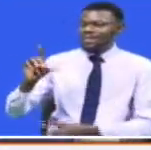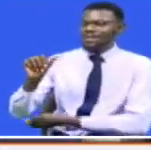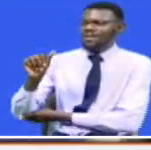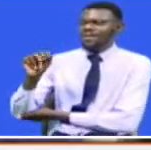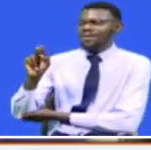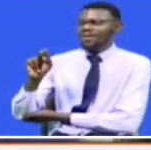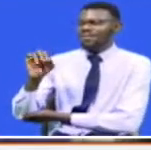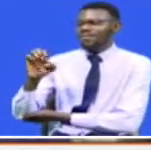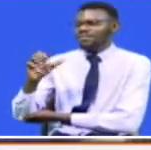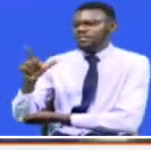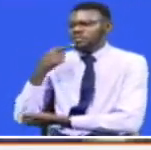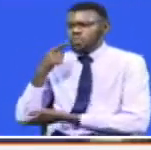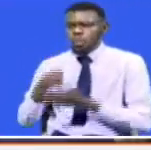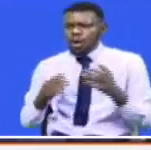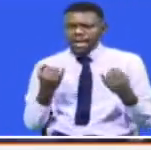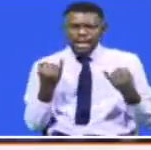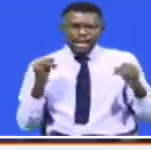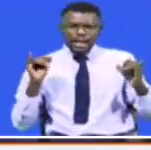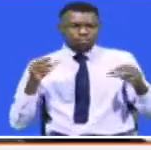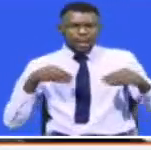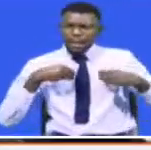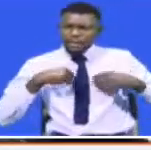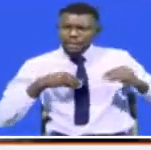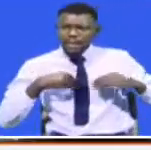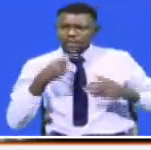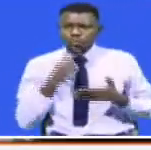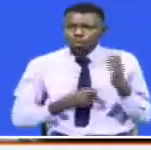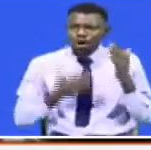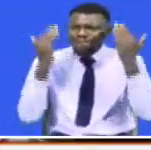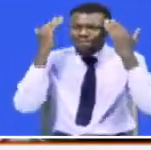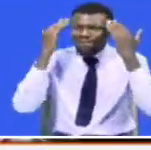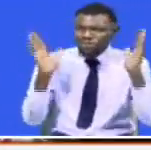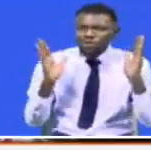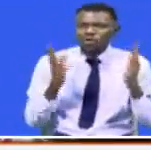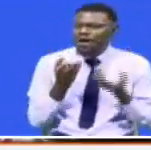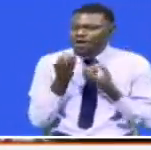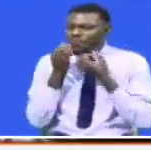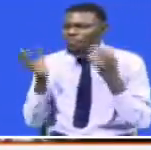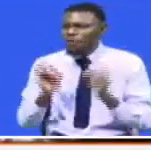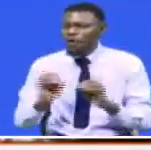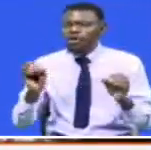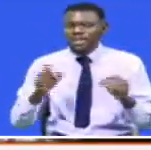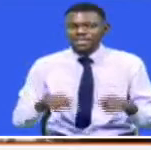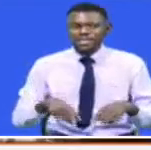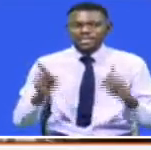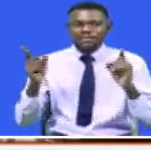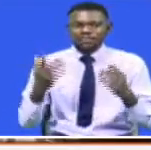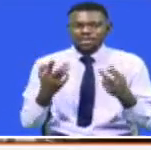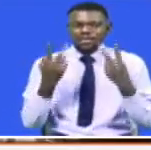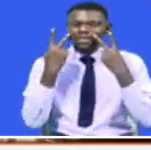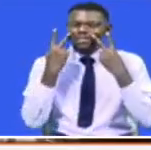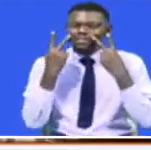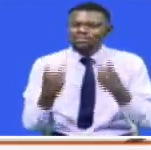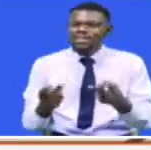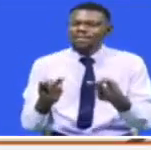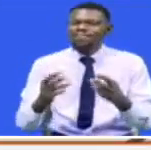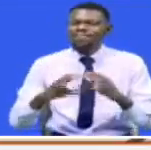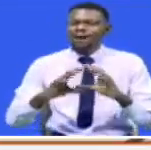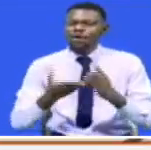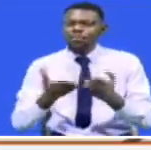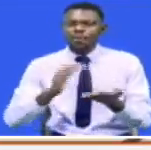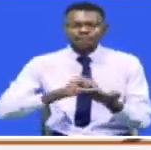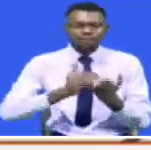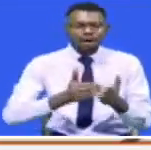innocence, claiming he was never briefed about the controversial scandal, but only learned about cancellation of the tender by Global Fund